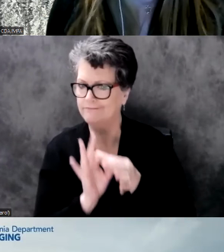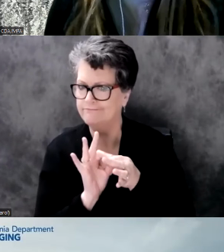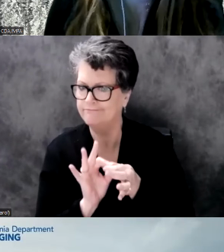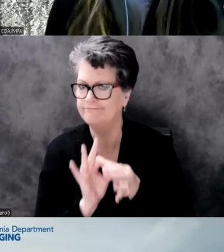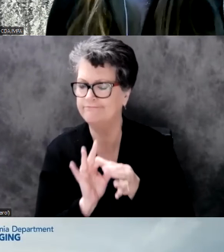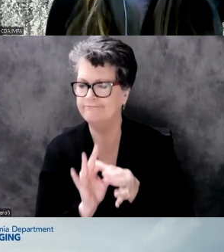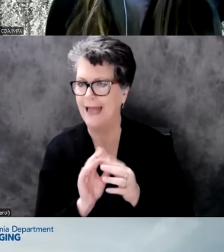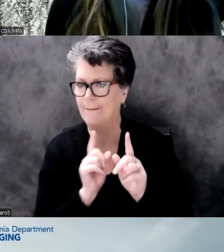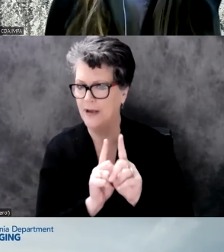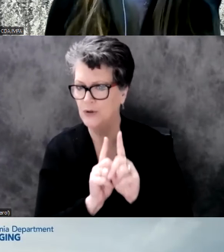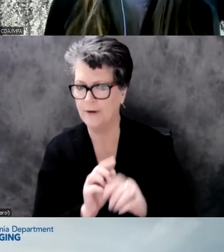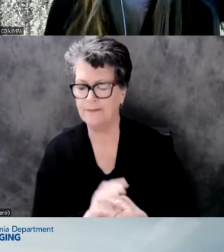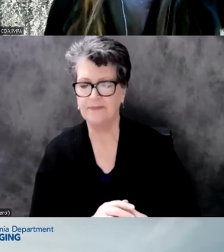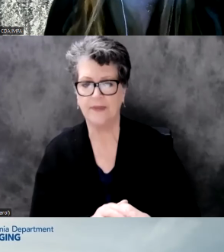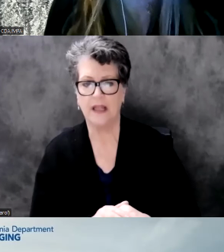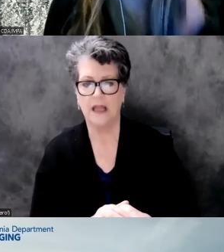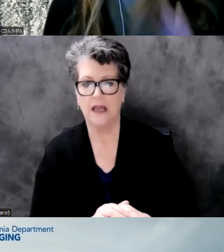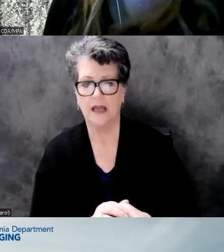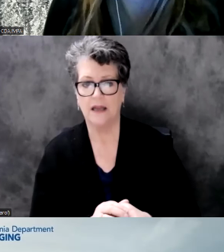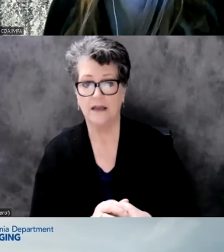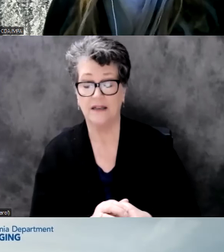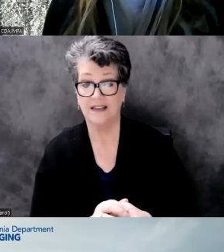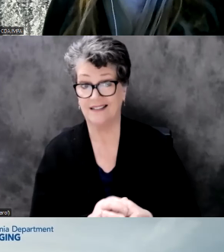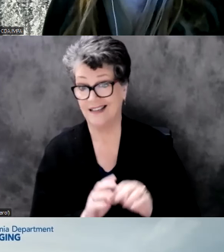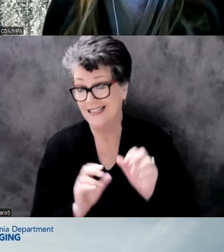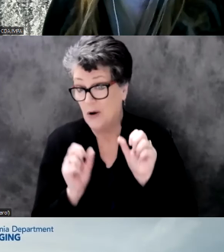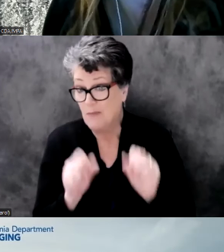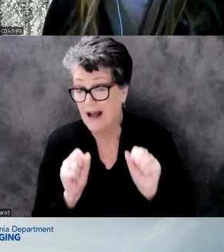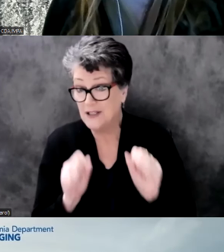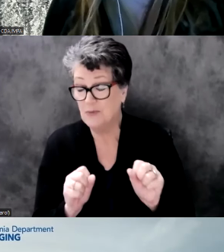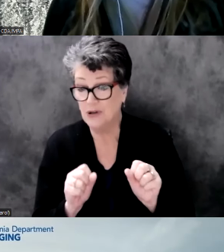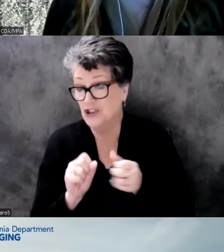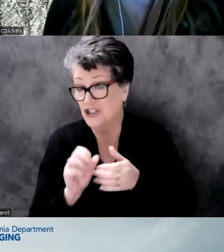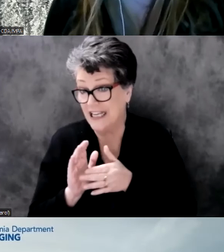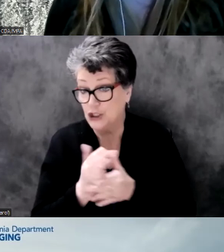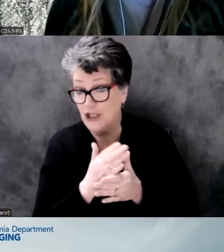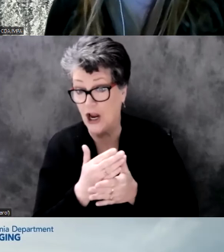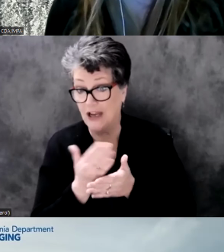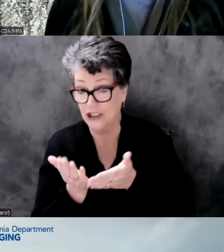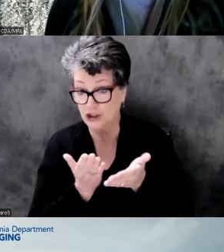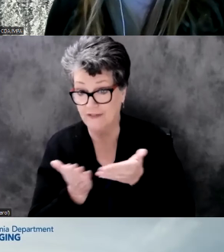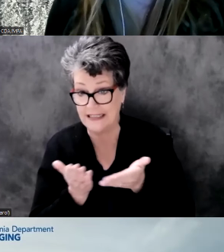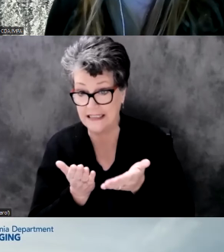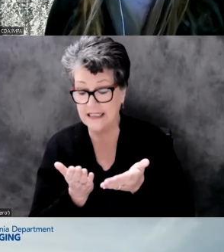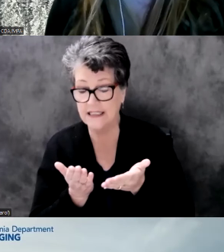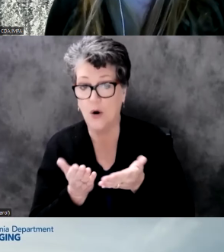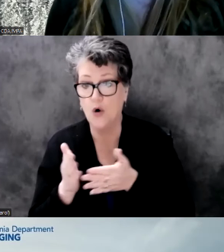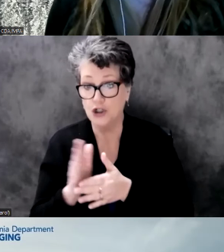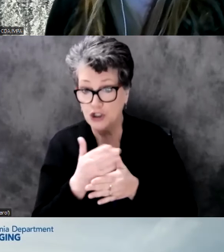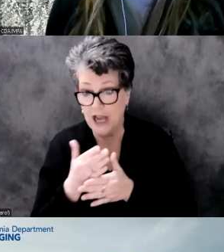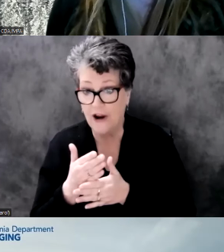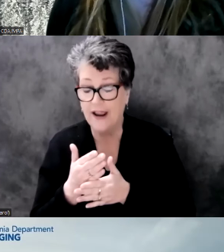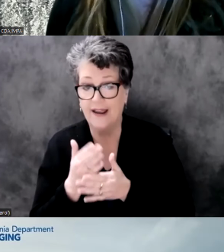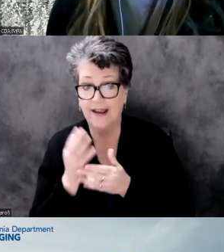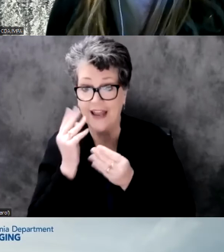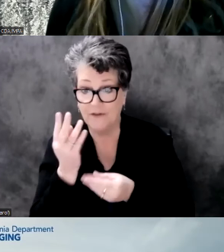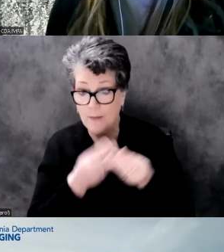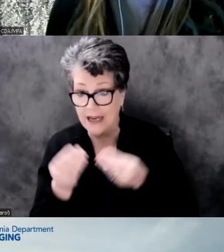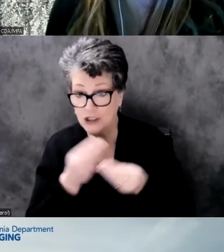And where, if there were the possibility to do some sharing of services or sharing of